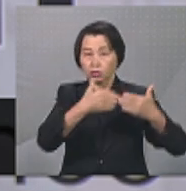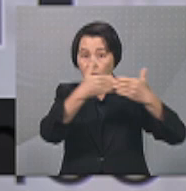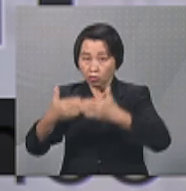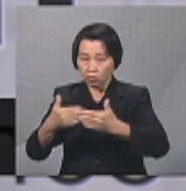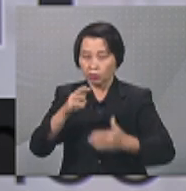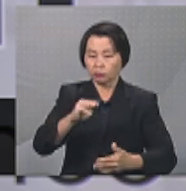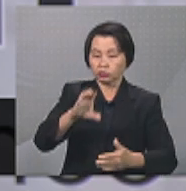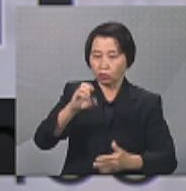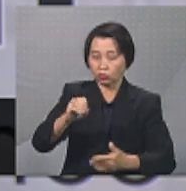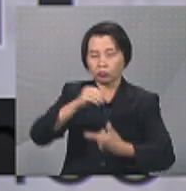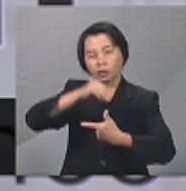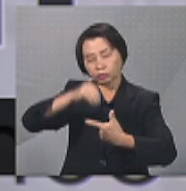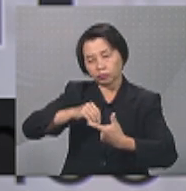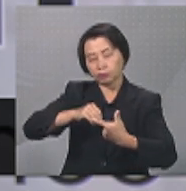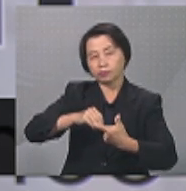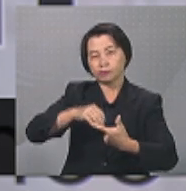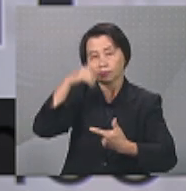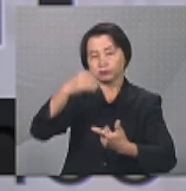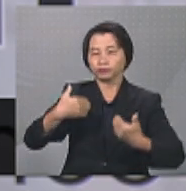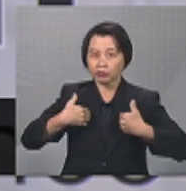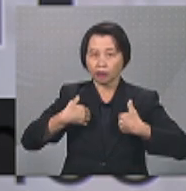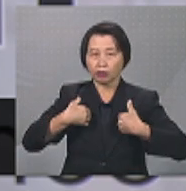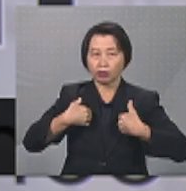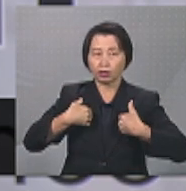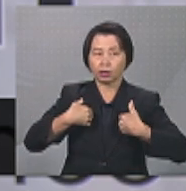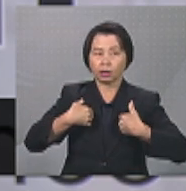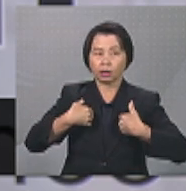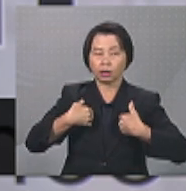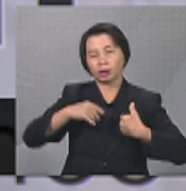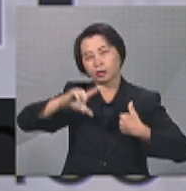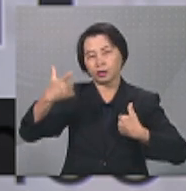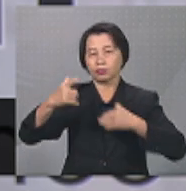MCO or whether there will be a baby step